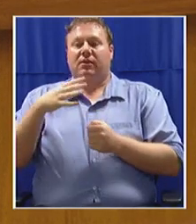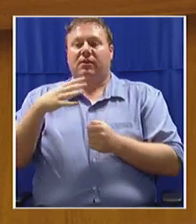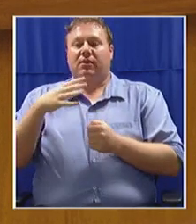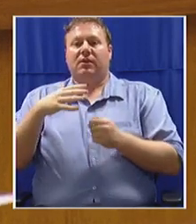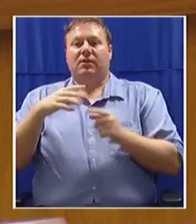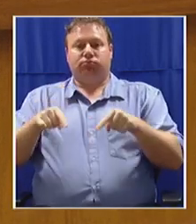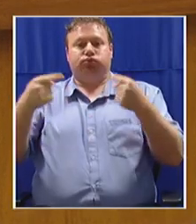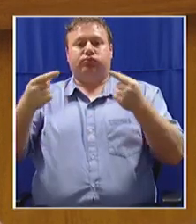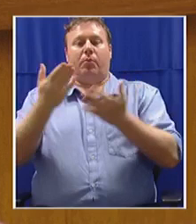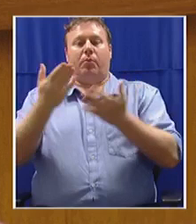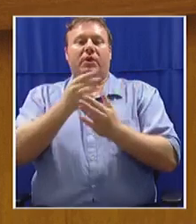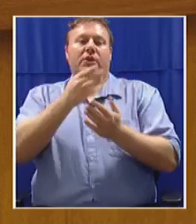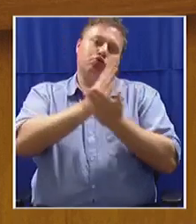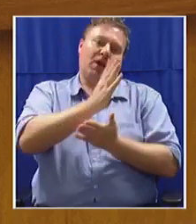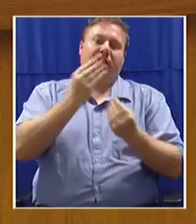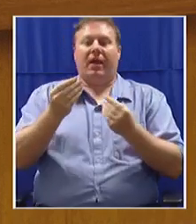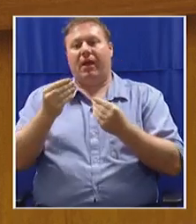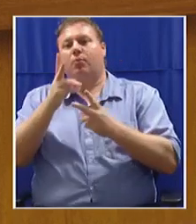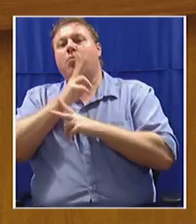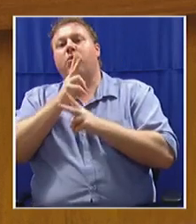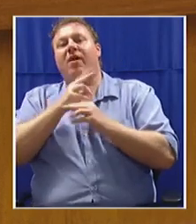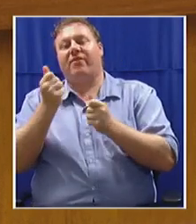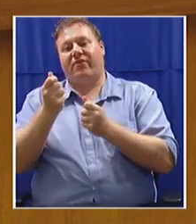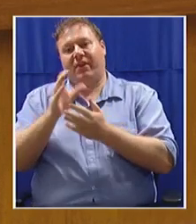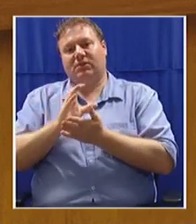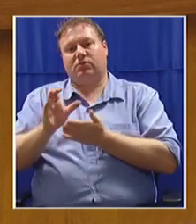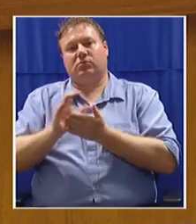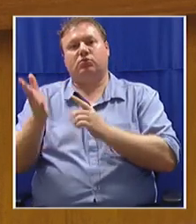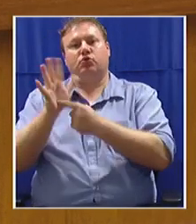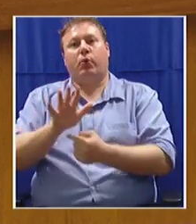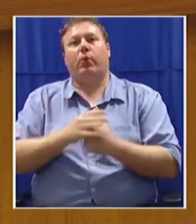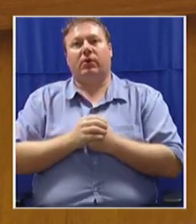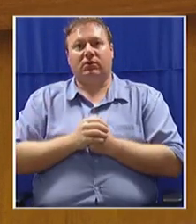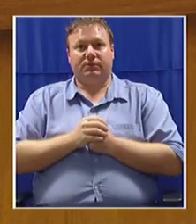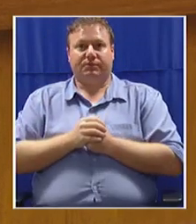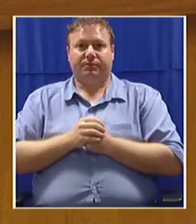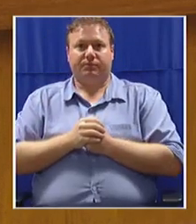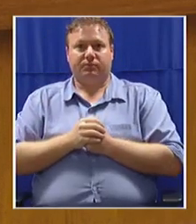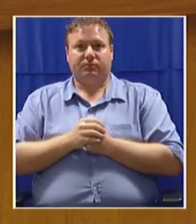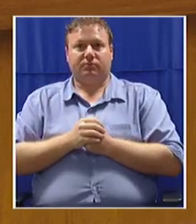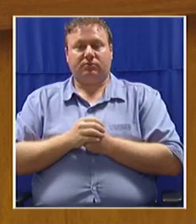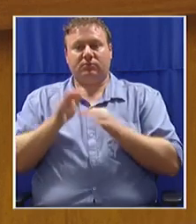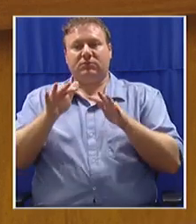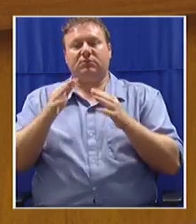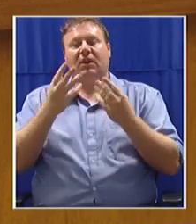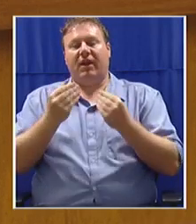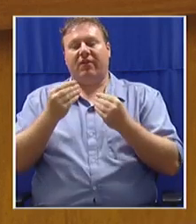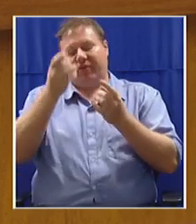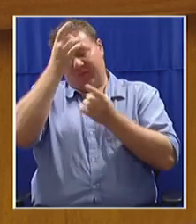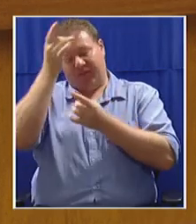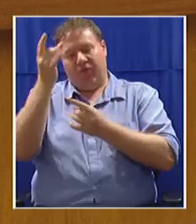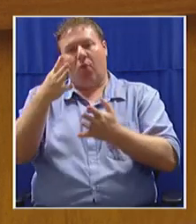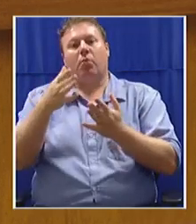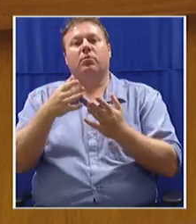information, the court found that the Constitution envisages an informed right to vote. This is because